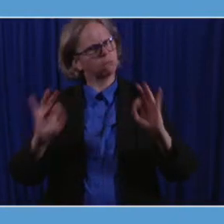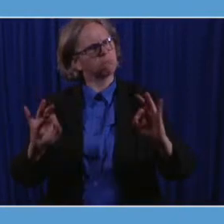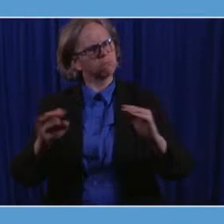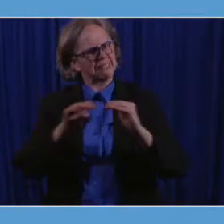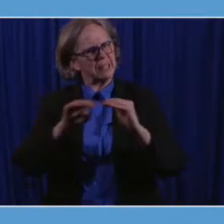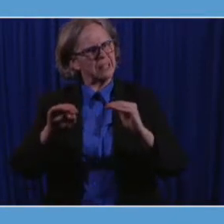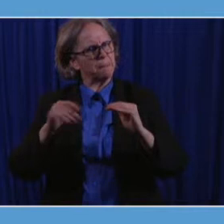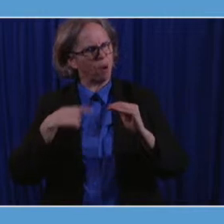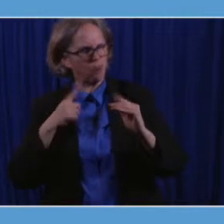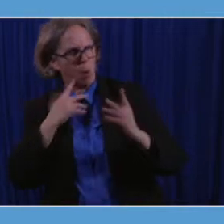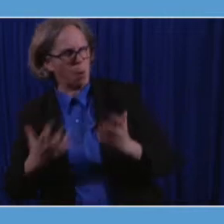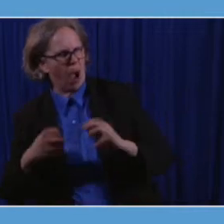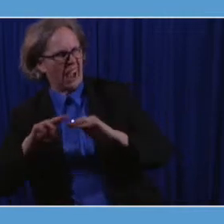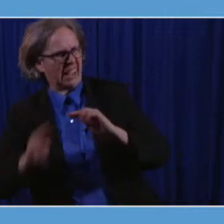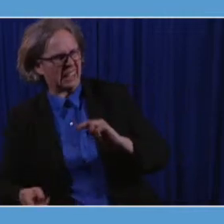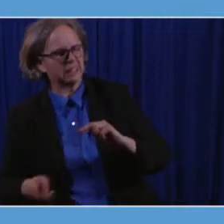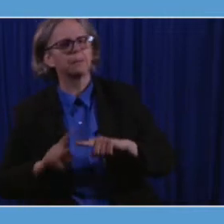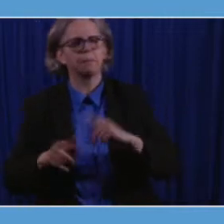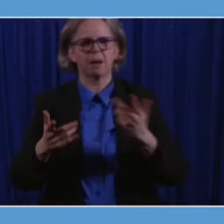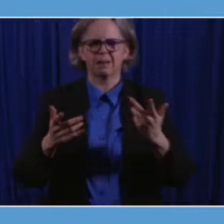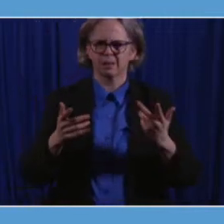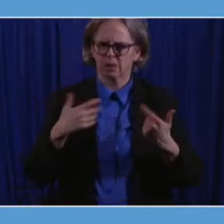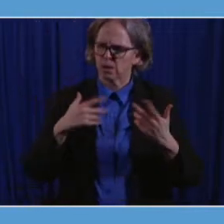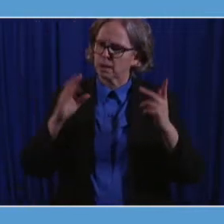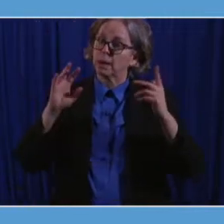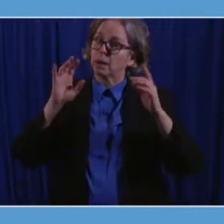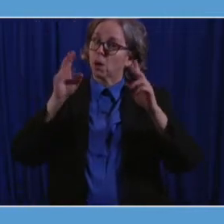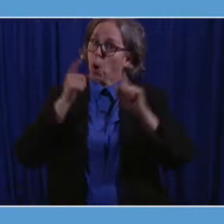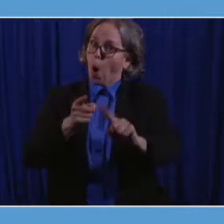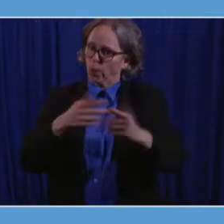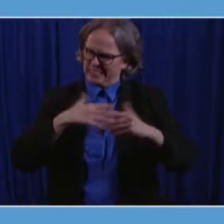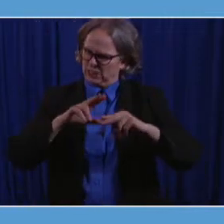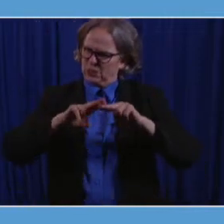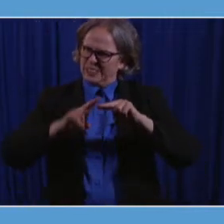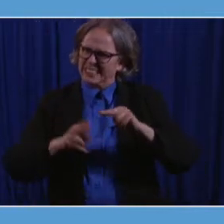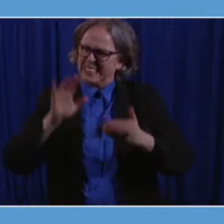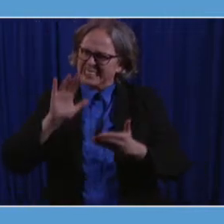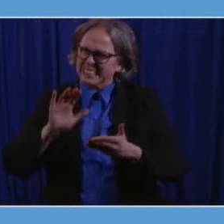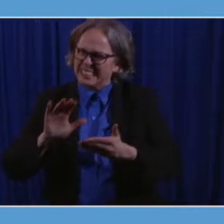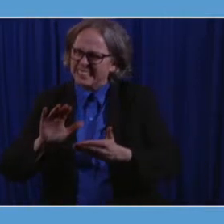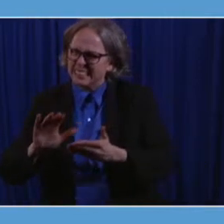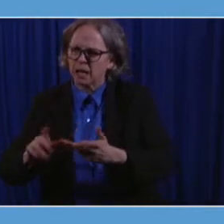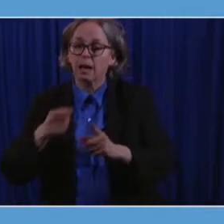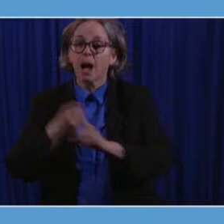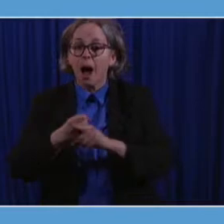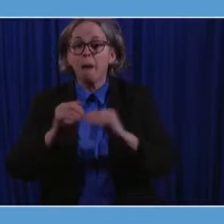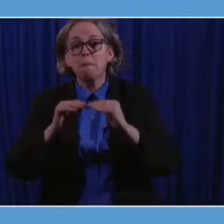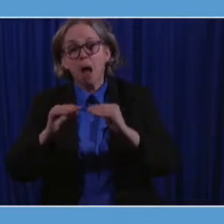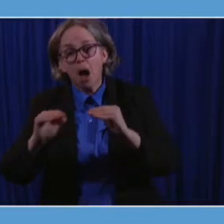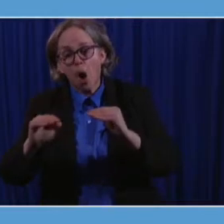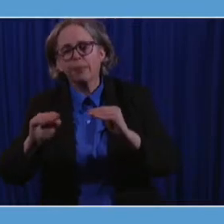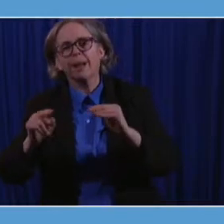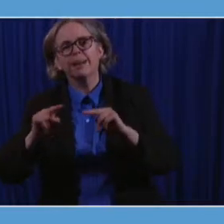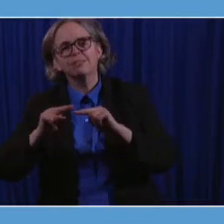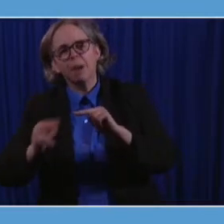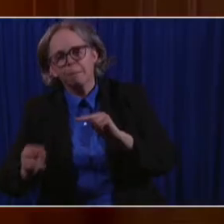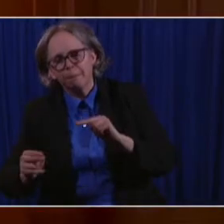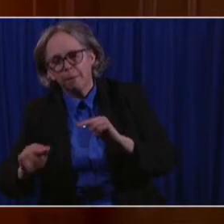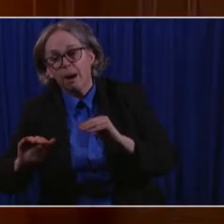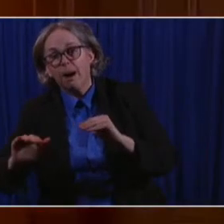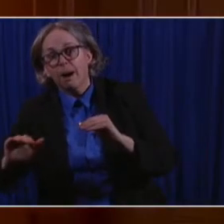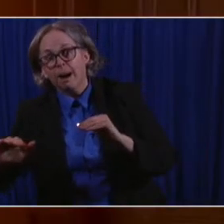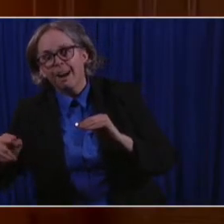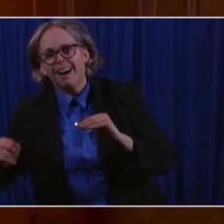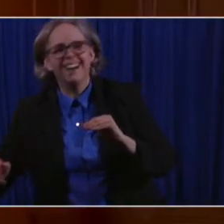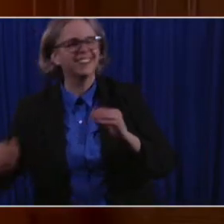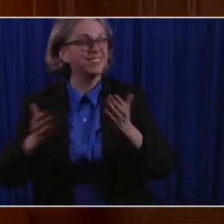down, we were coming down for a number of weeks. Very happy about that. That has stopped. We're now here. Eric, let's take a